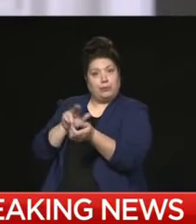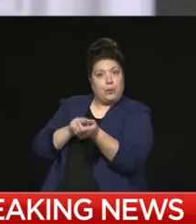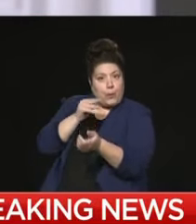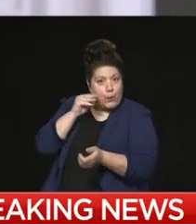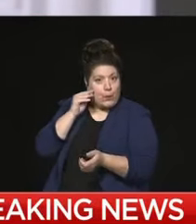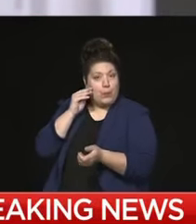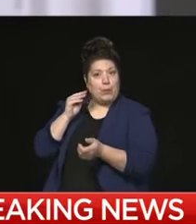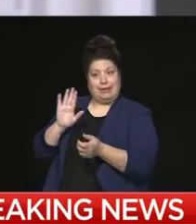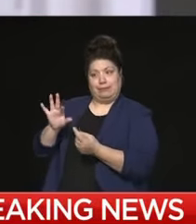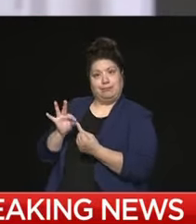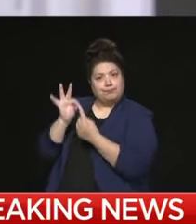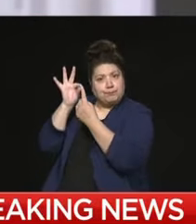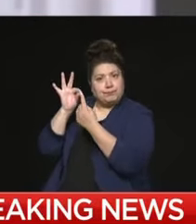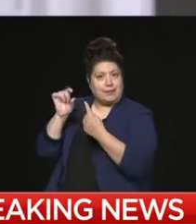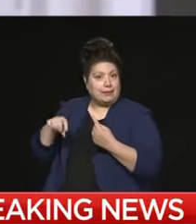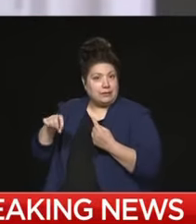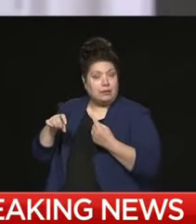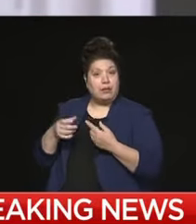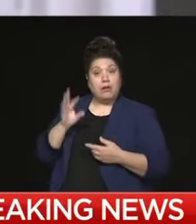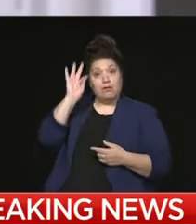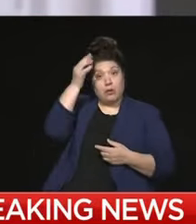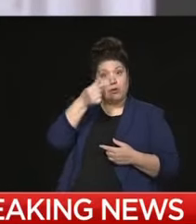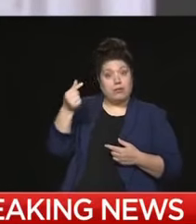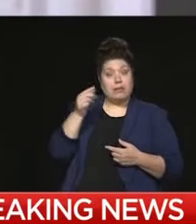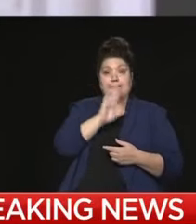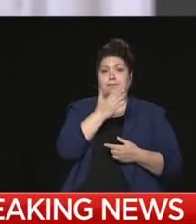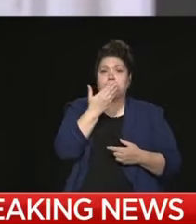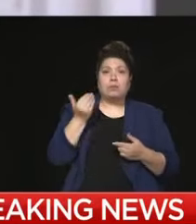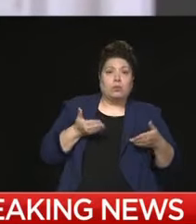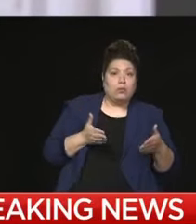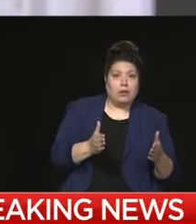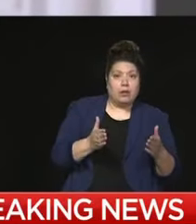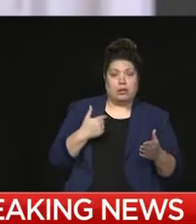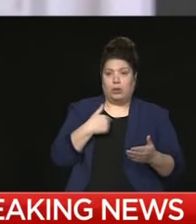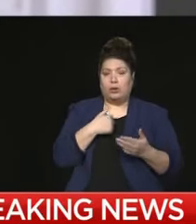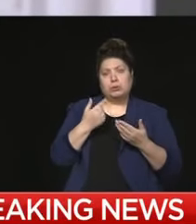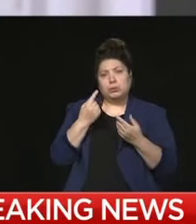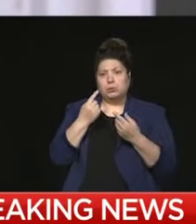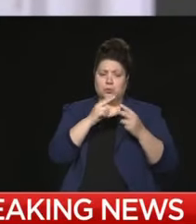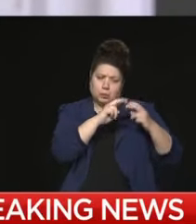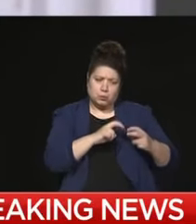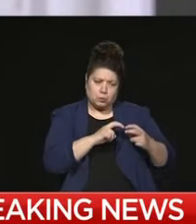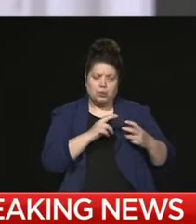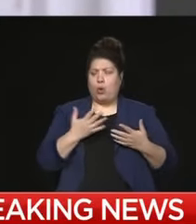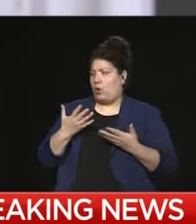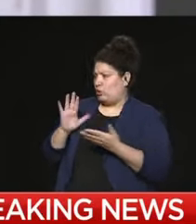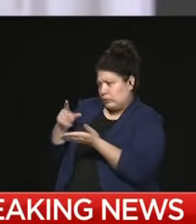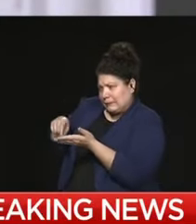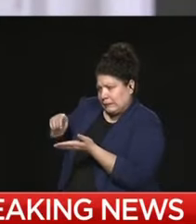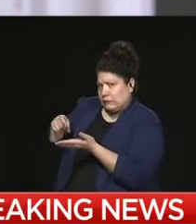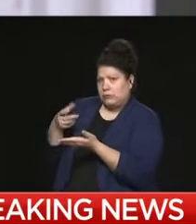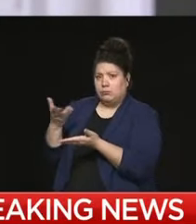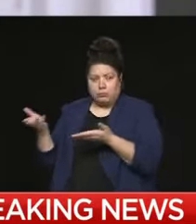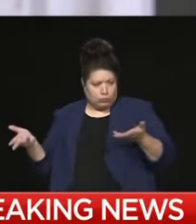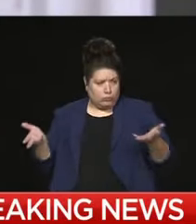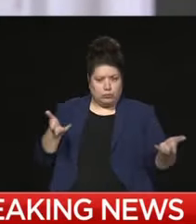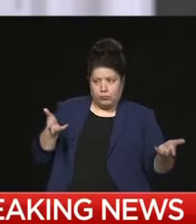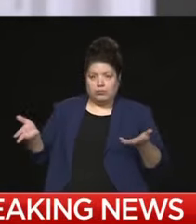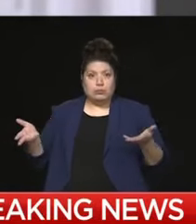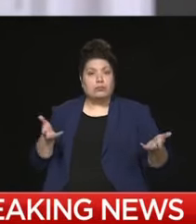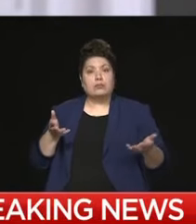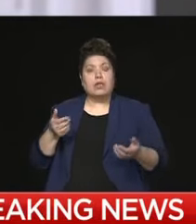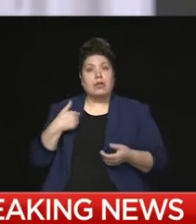out exactly how the federal government is best able to help, and we will be working closely with the province to help, and we